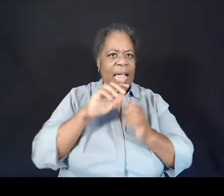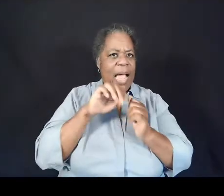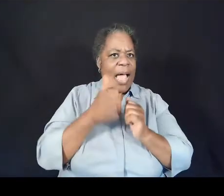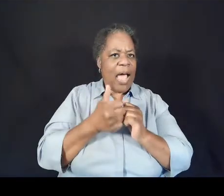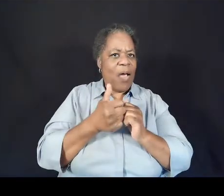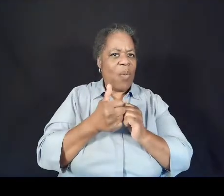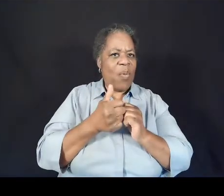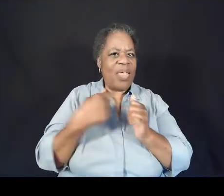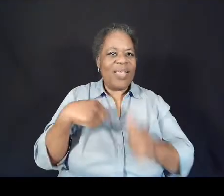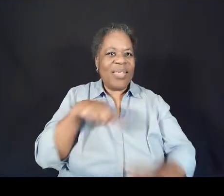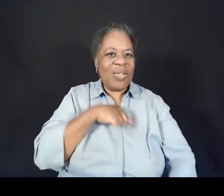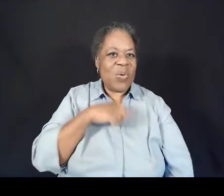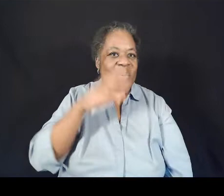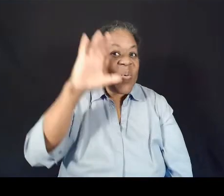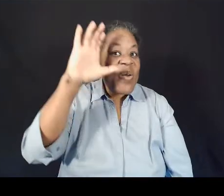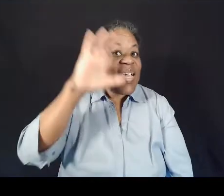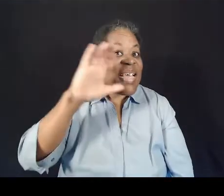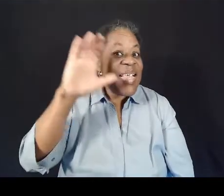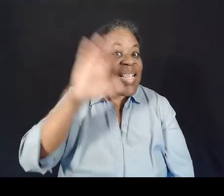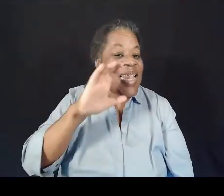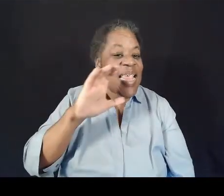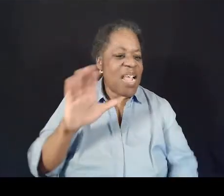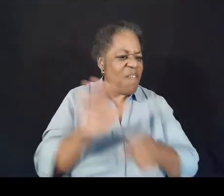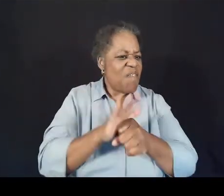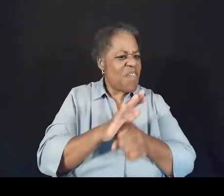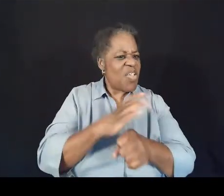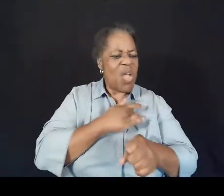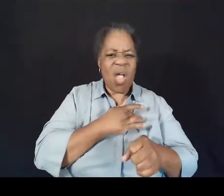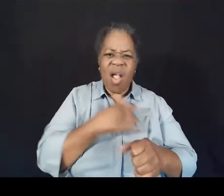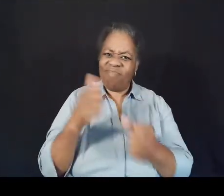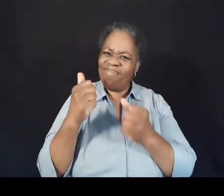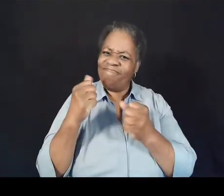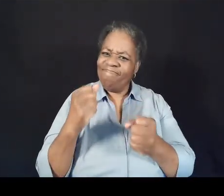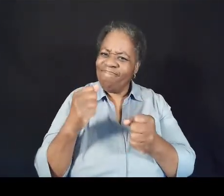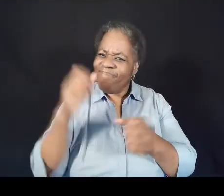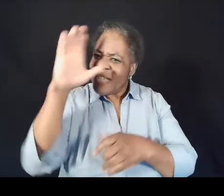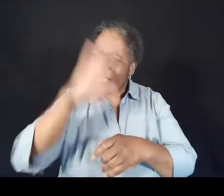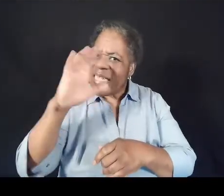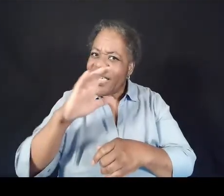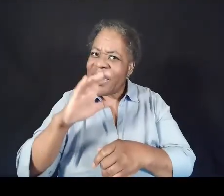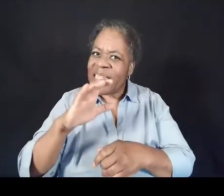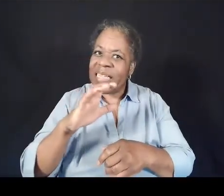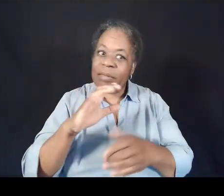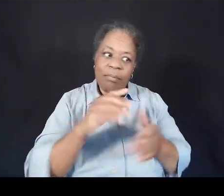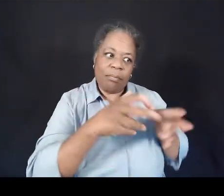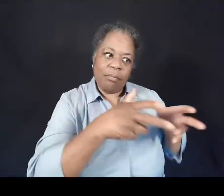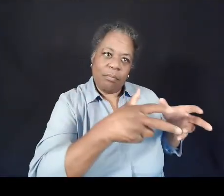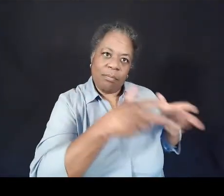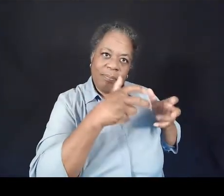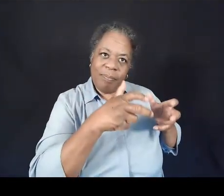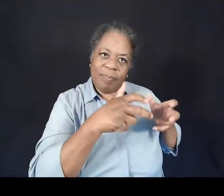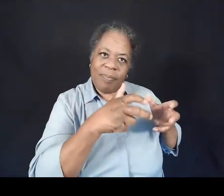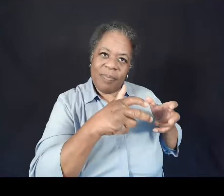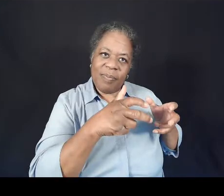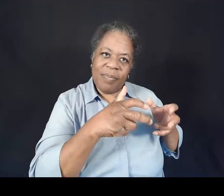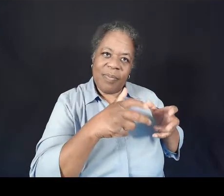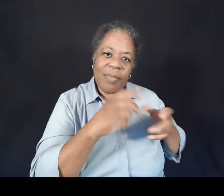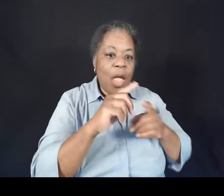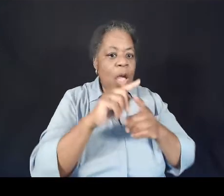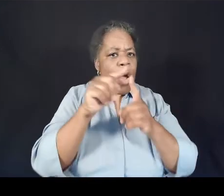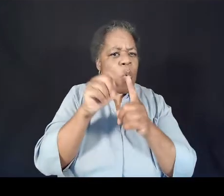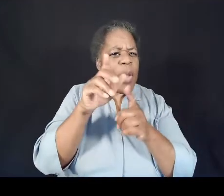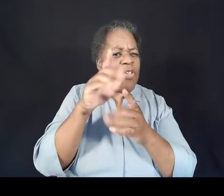seek it wholeheartedly. Let's look at the text again. But when you ask, you